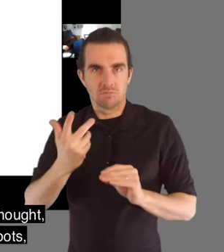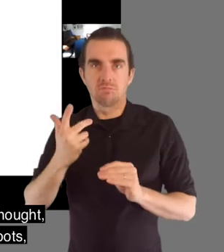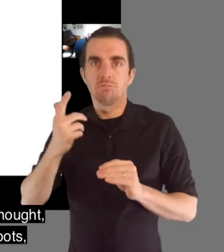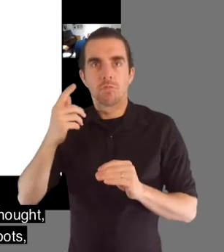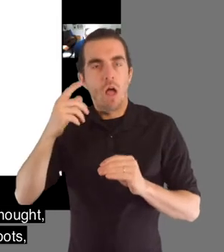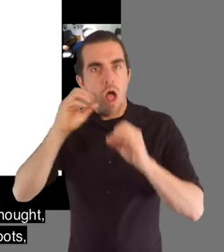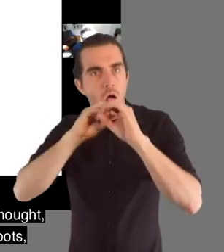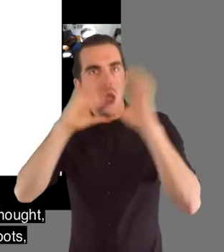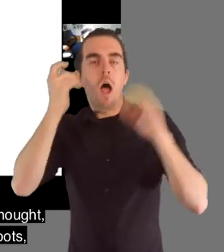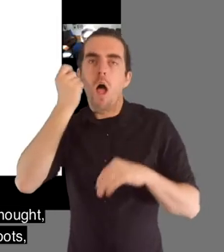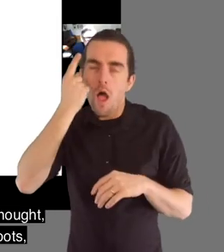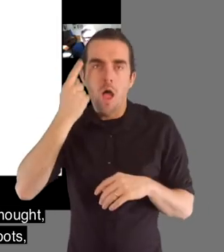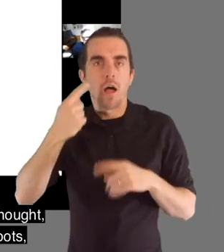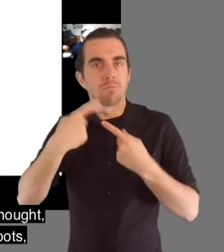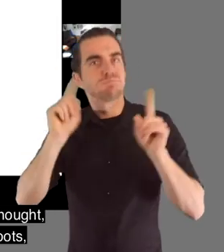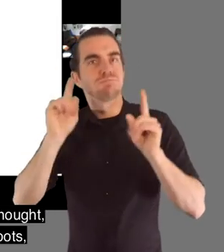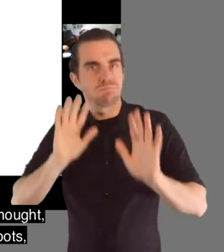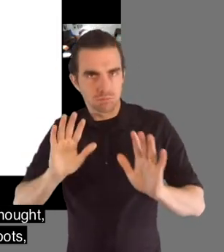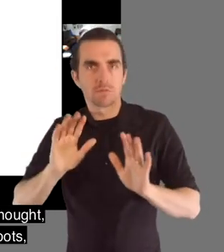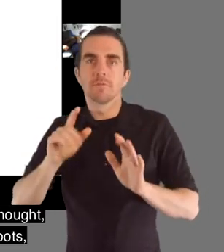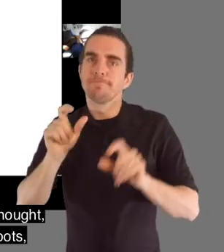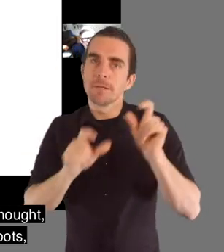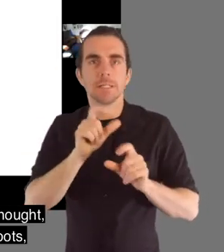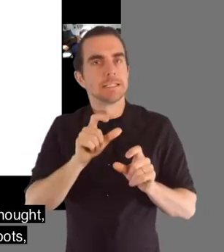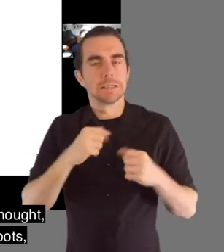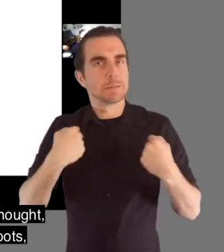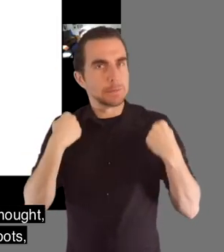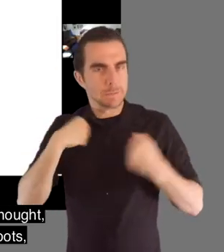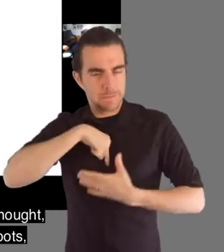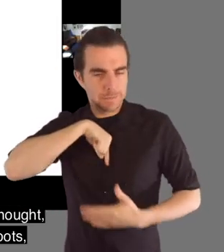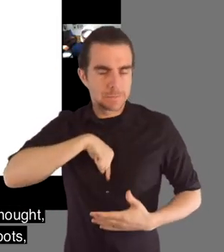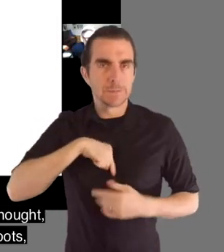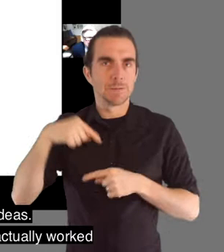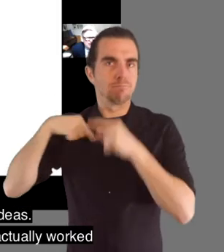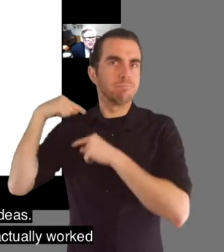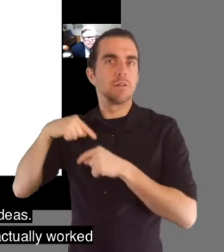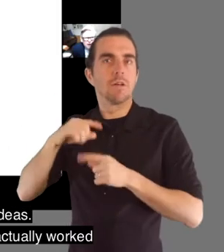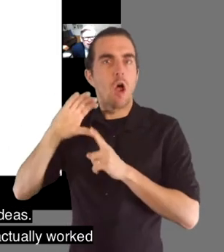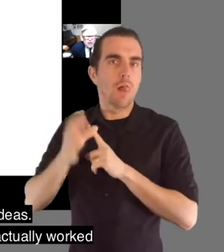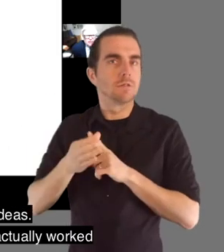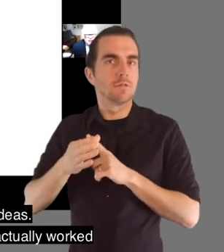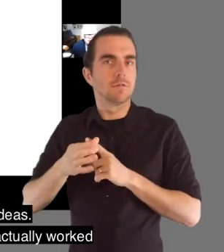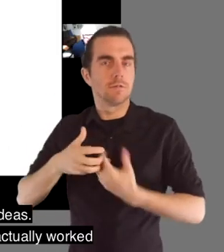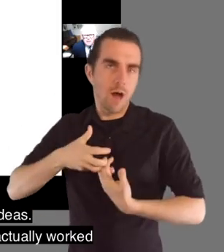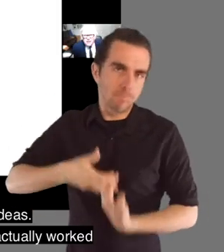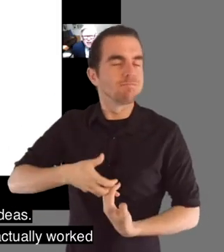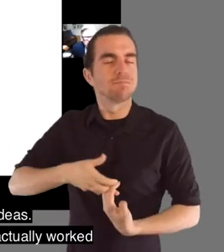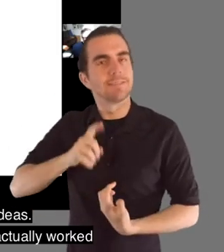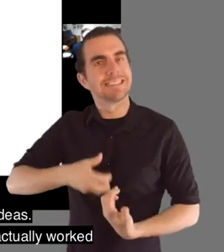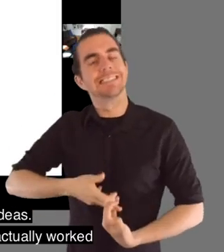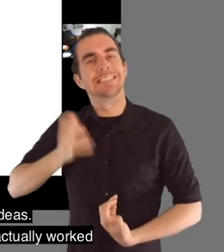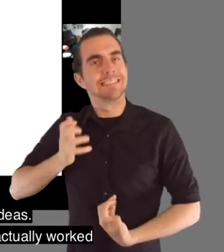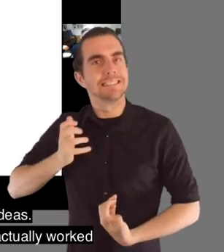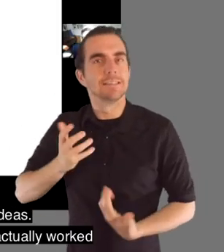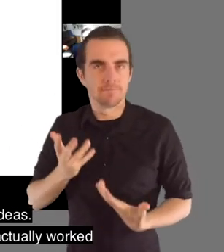and modern rationalist thought, people still go back to the cultural roots. And so it's very hard to get rid of these ideas. And